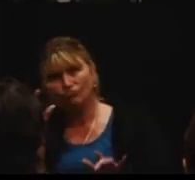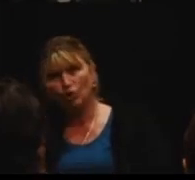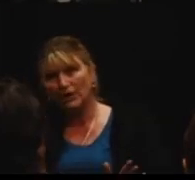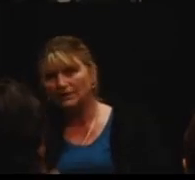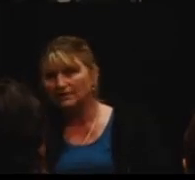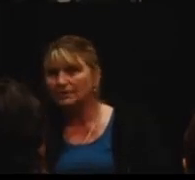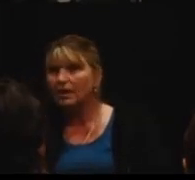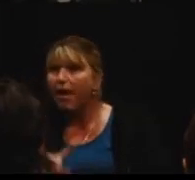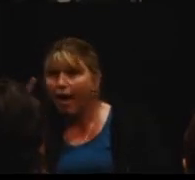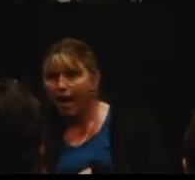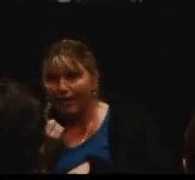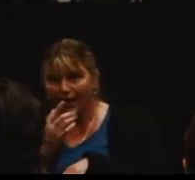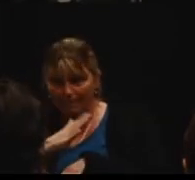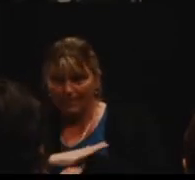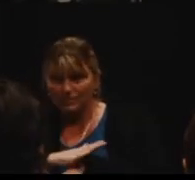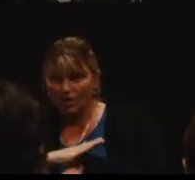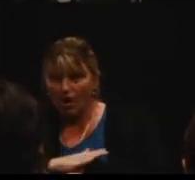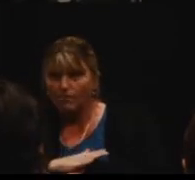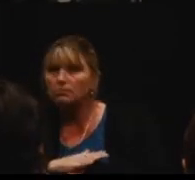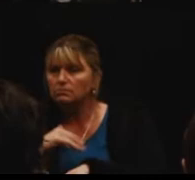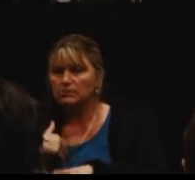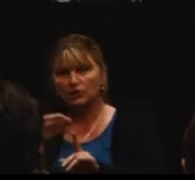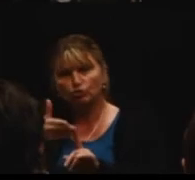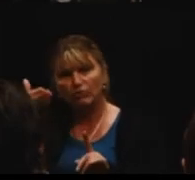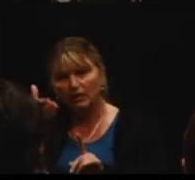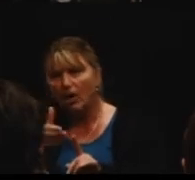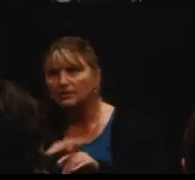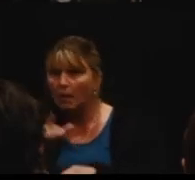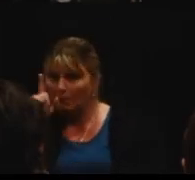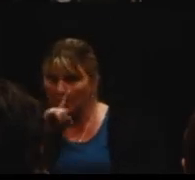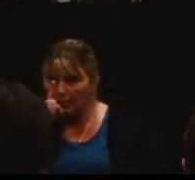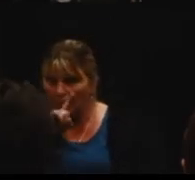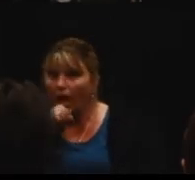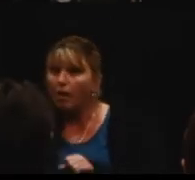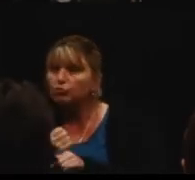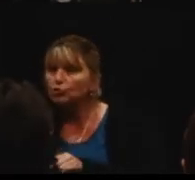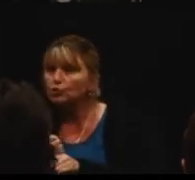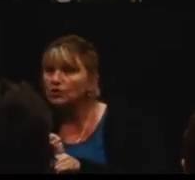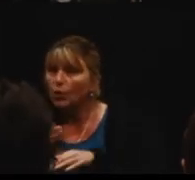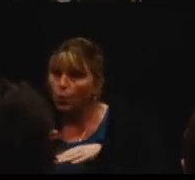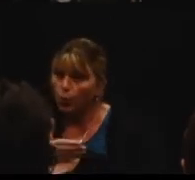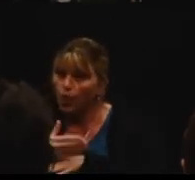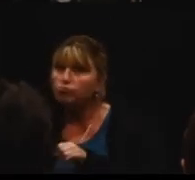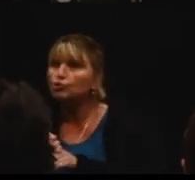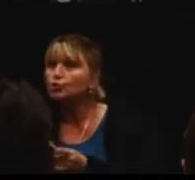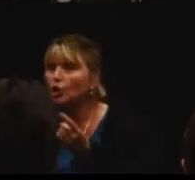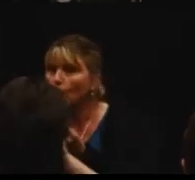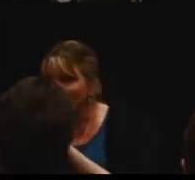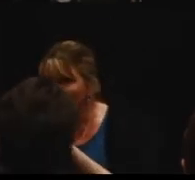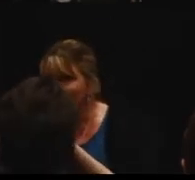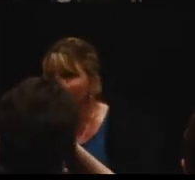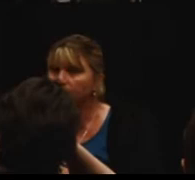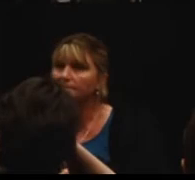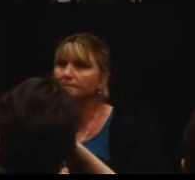that when the time comes, there is a recognition that people are producing work, are producing goods, and